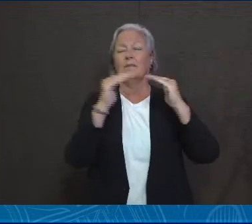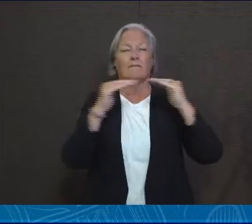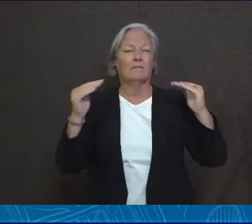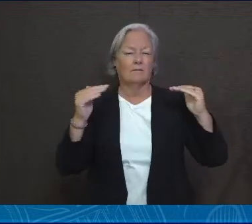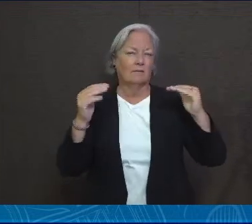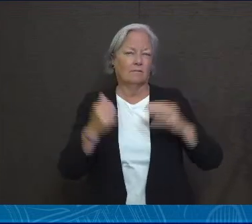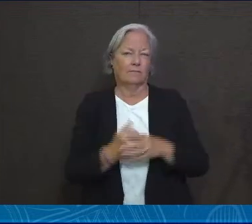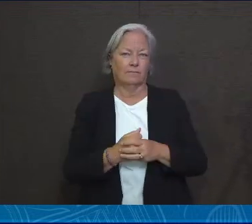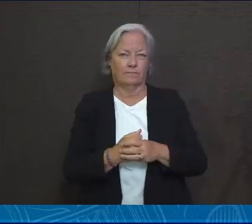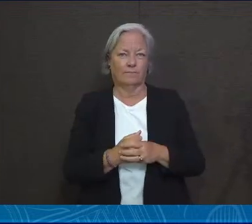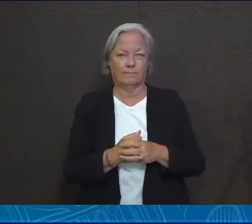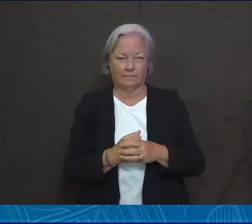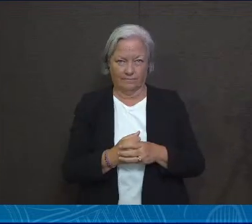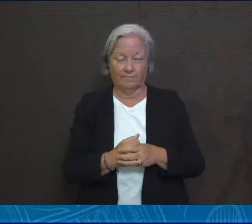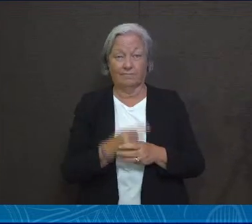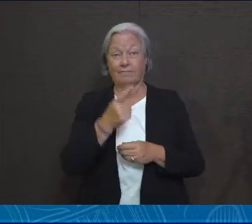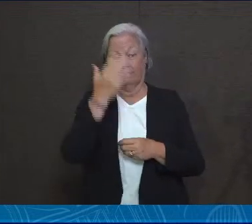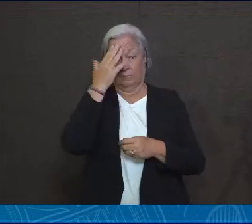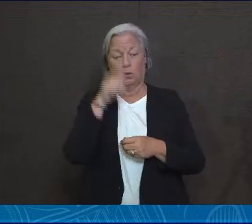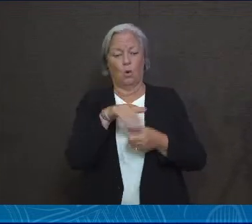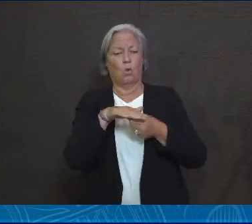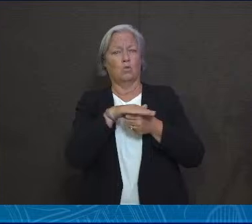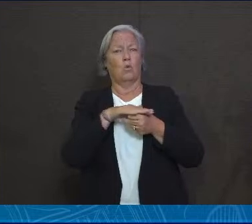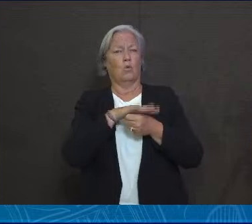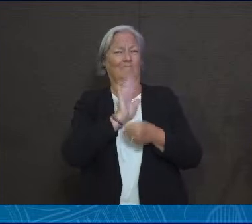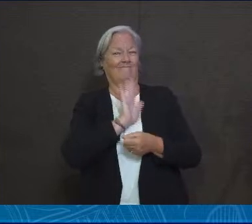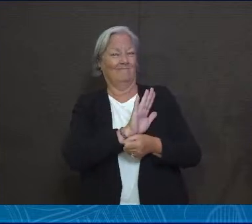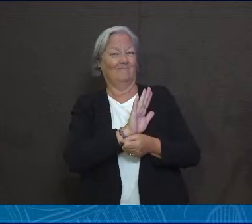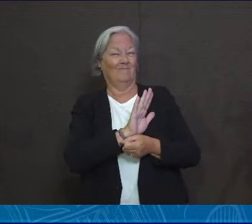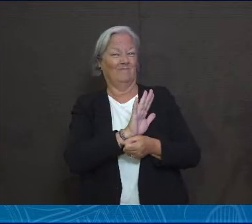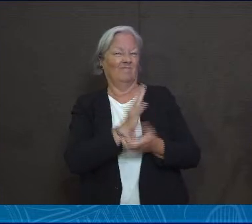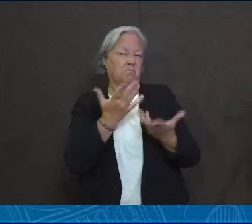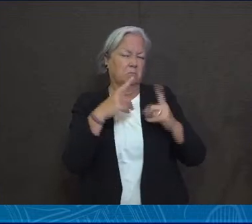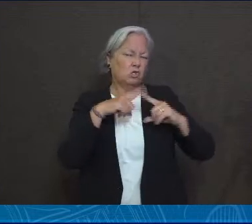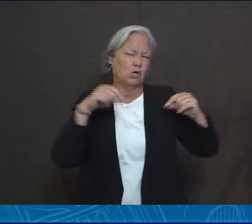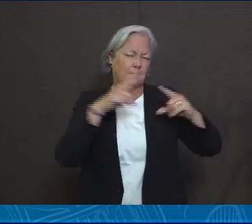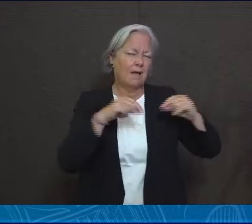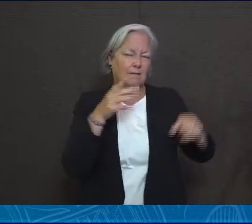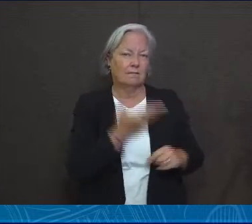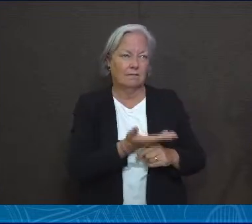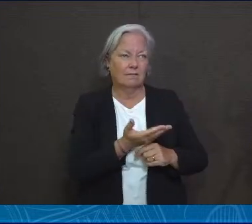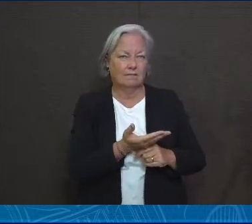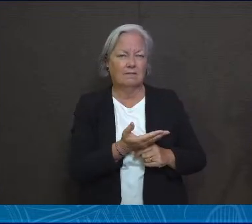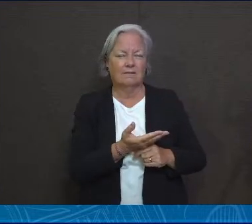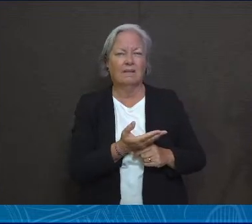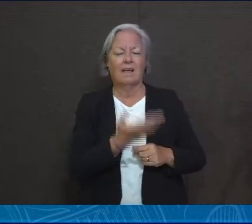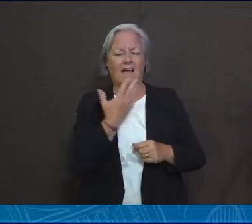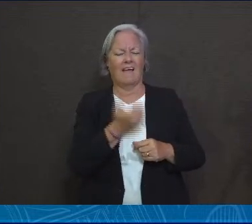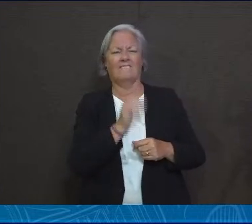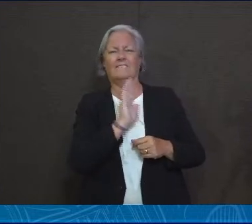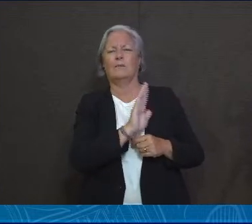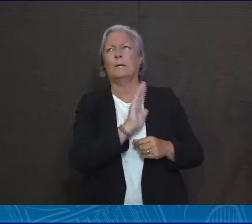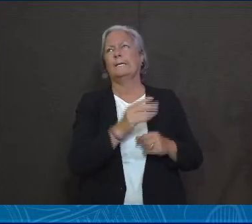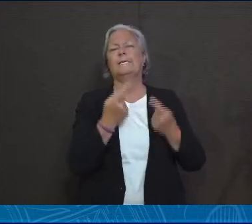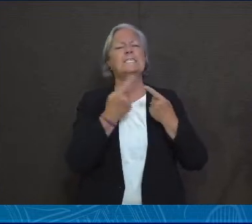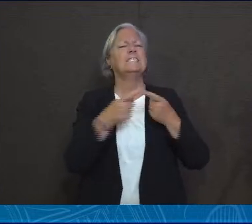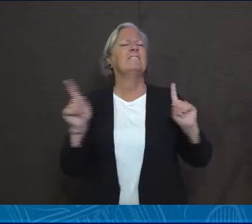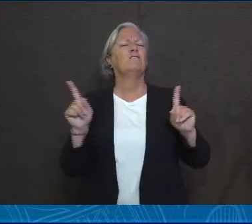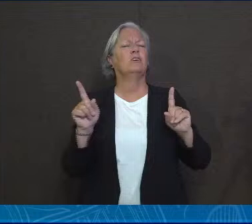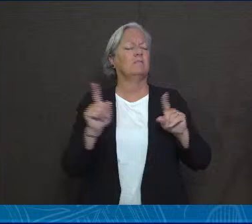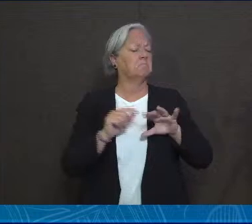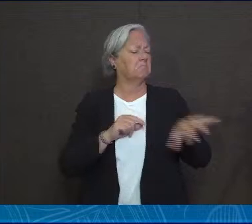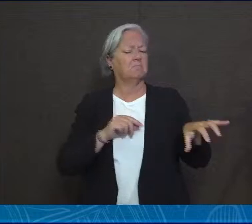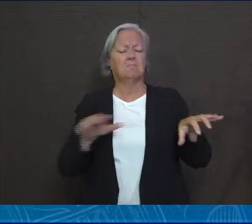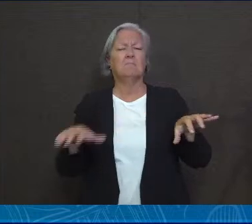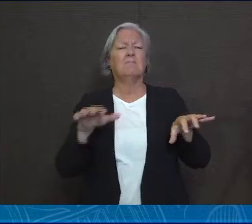in the local level, there are different factions, for example, we